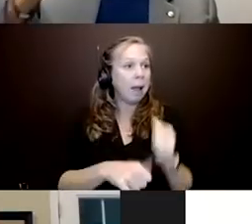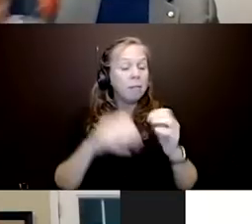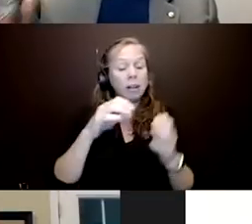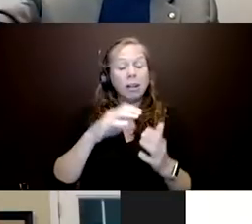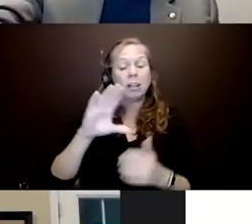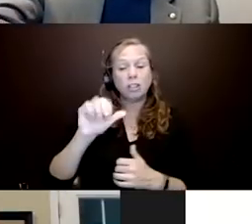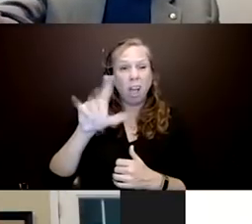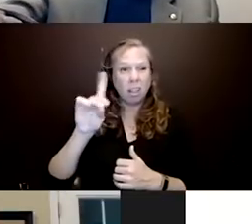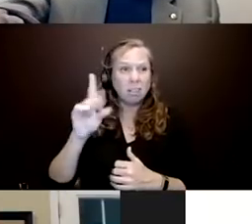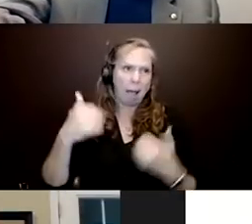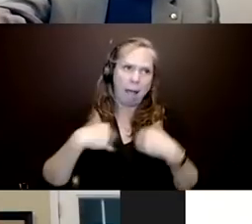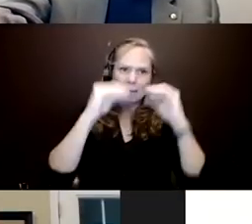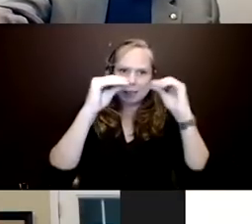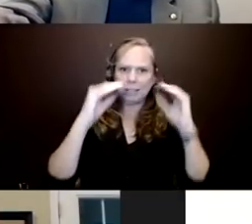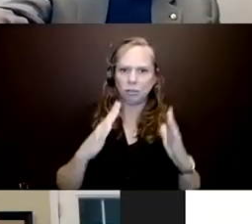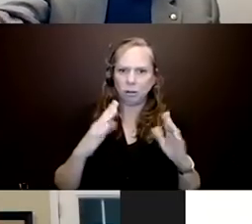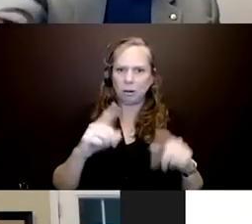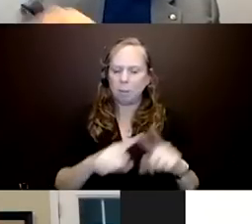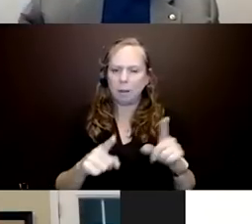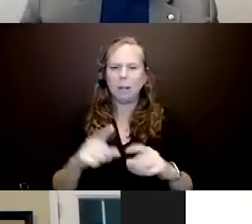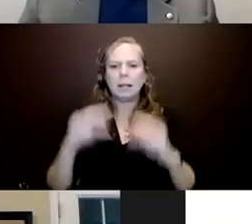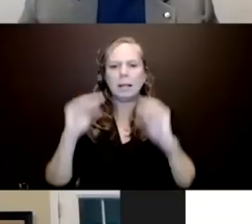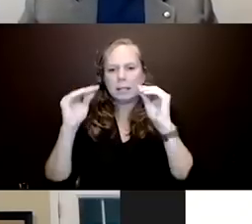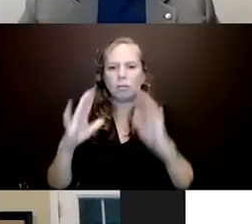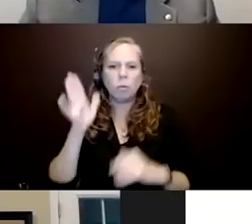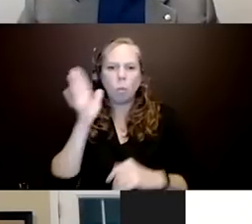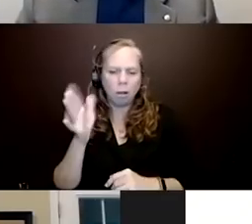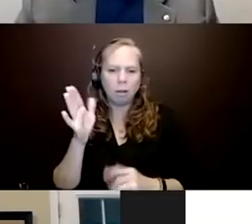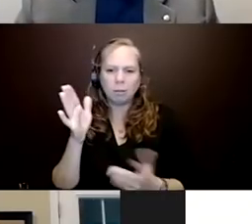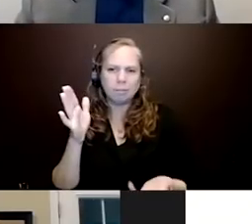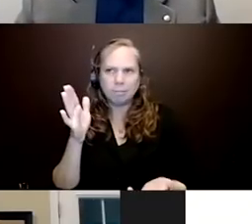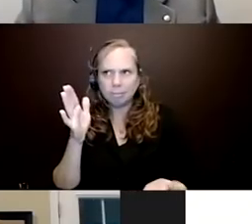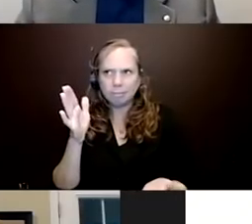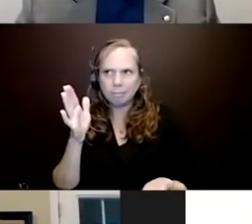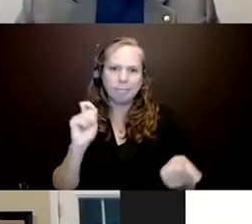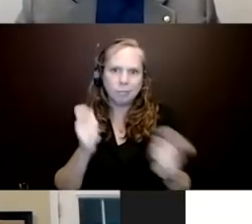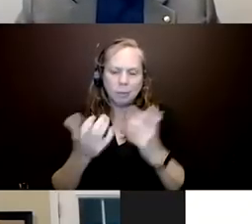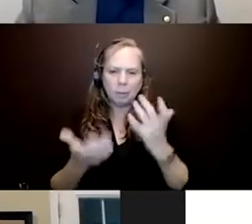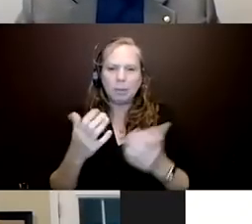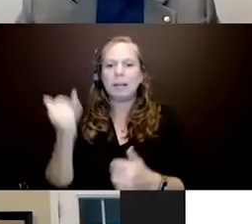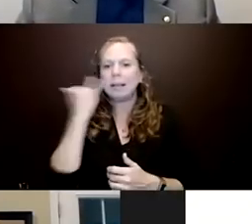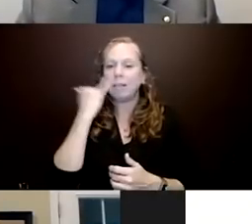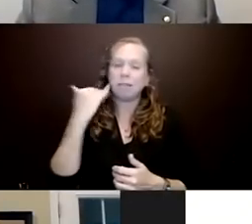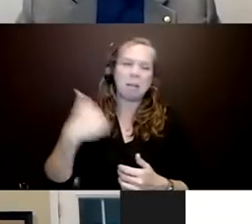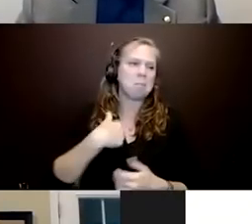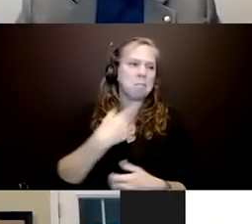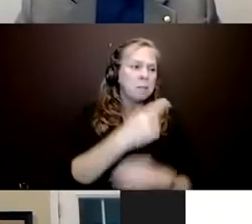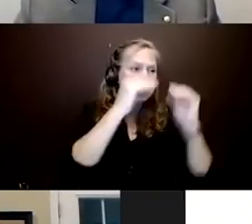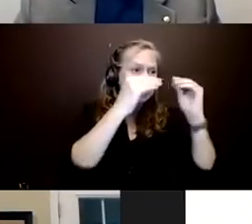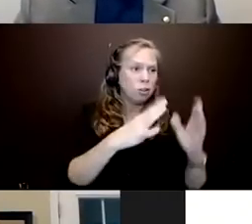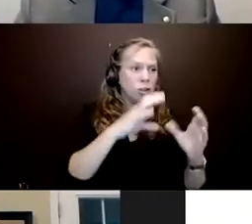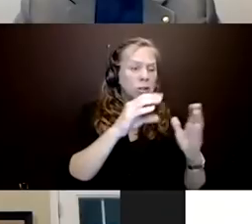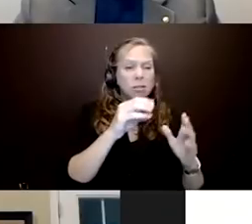but the teachers will be taking a team approach. And so if I am in Ms. Estes's class, I'm also going to be exposed